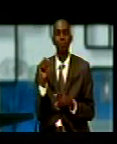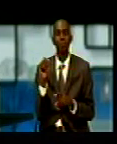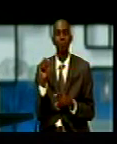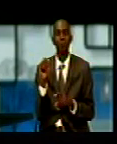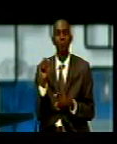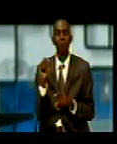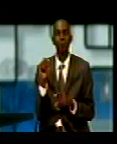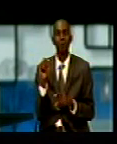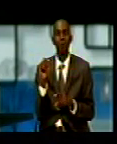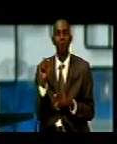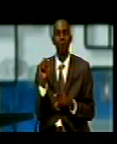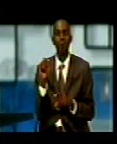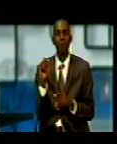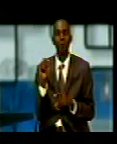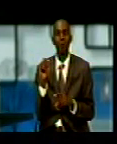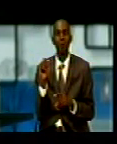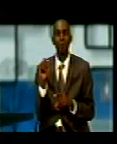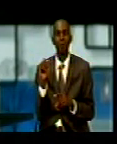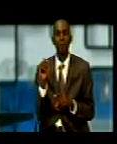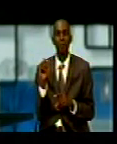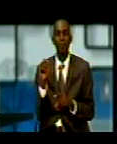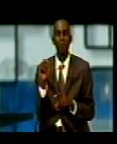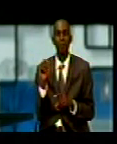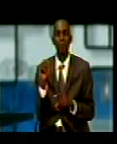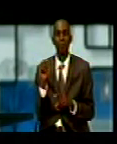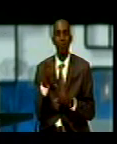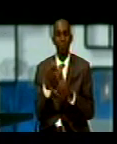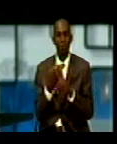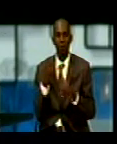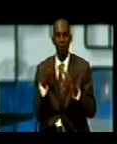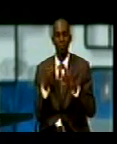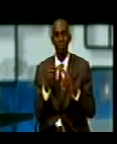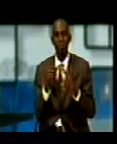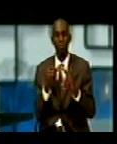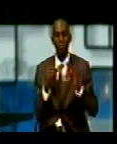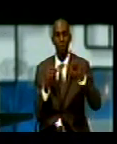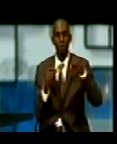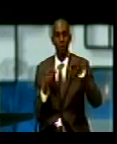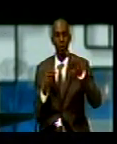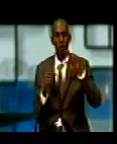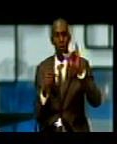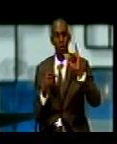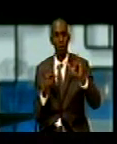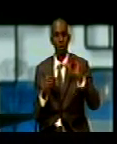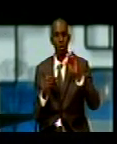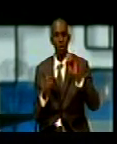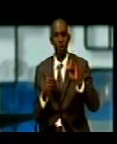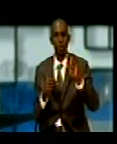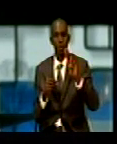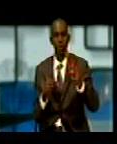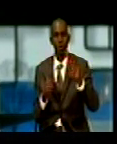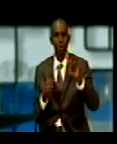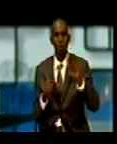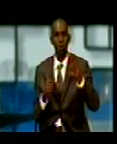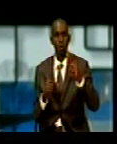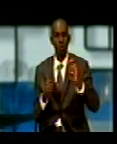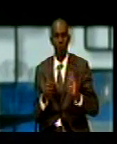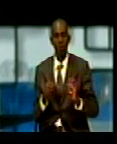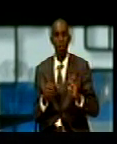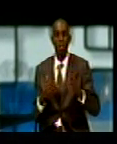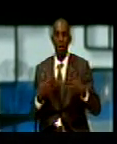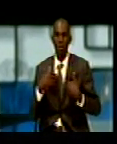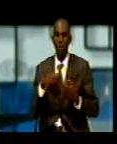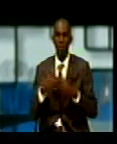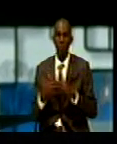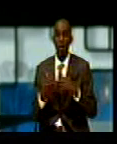from Joyce Oshinaike from YouTube. This person has been suffering from leukemia, but after the prayer of the